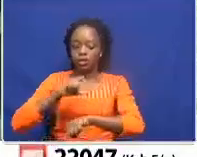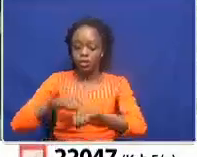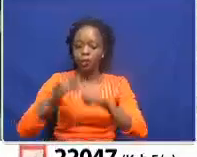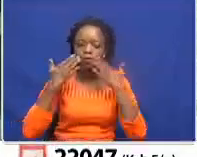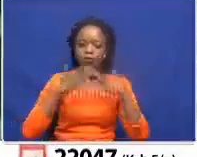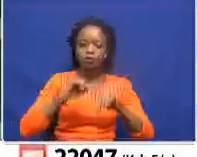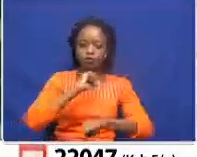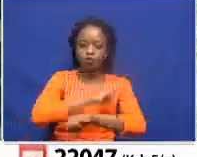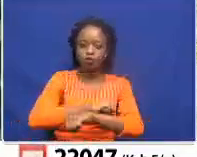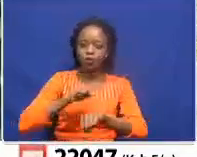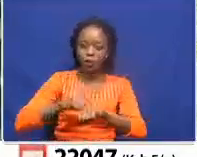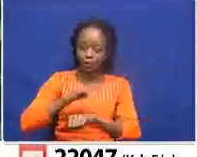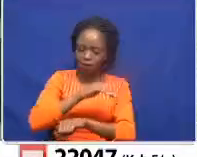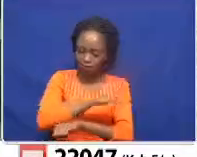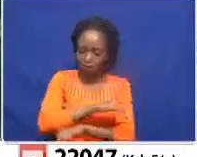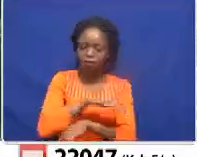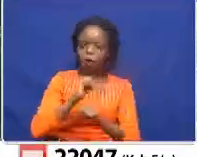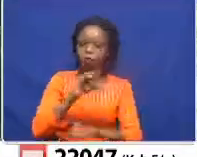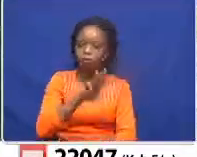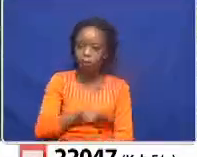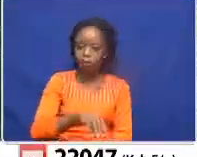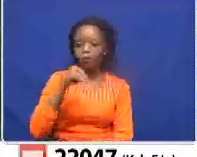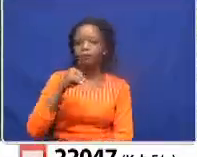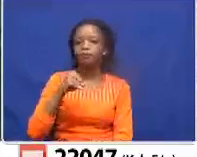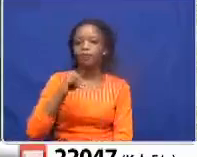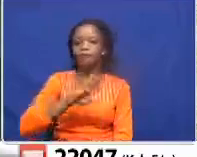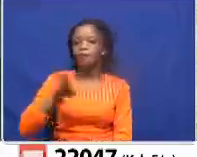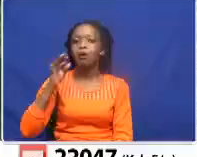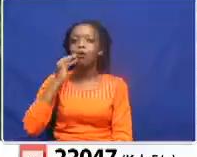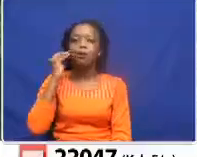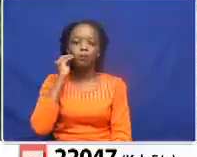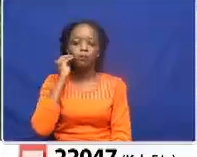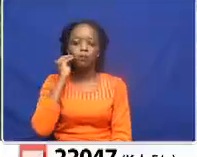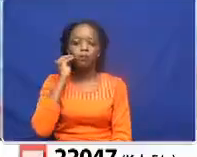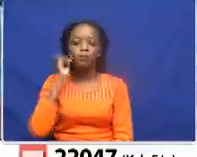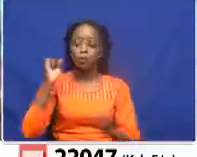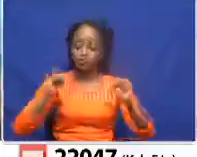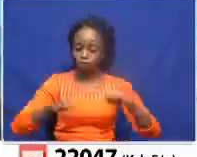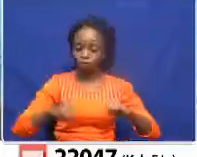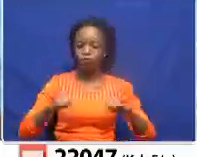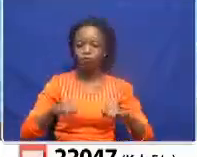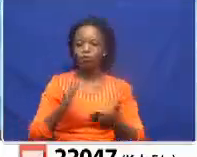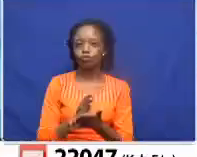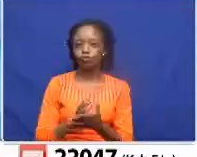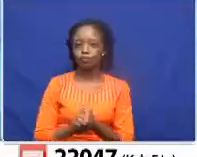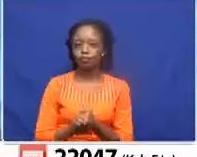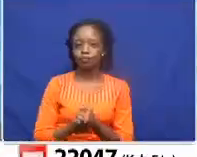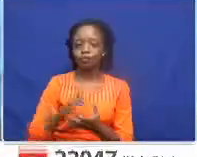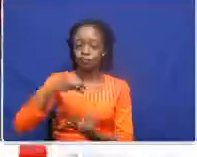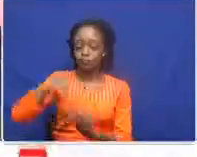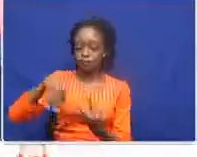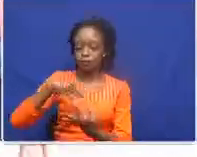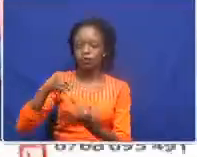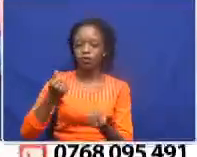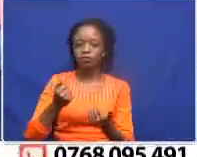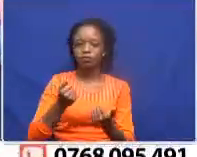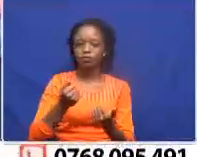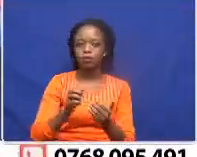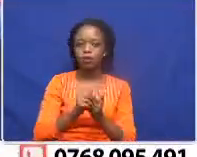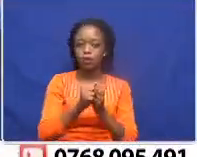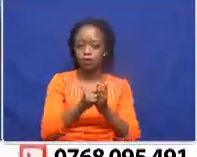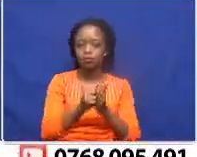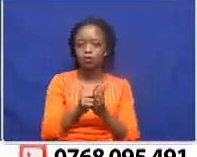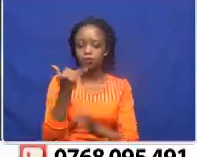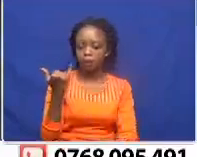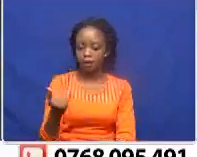maybe in the evening, they'll be able to pick them and go back at home. And it's possible. While the foundation guides and counsels these underage